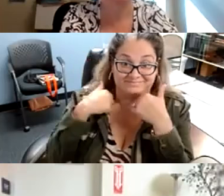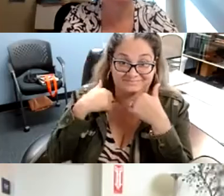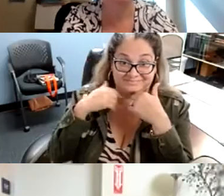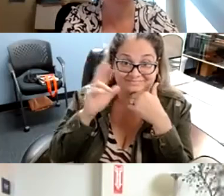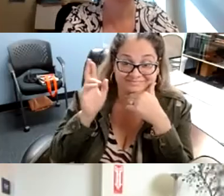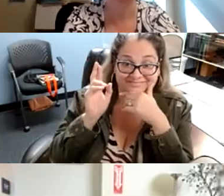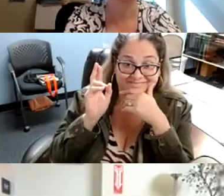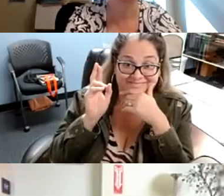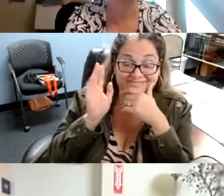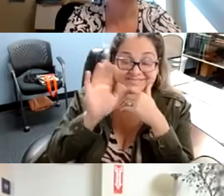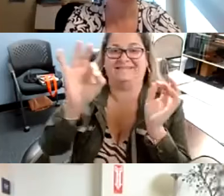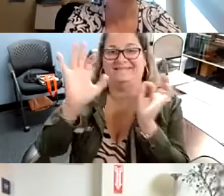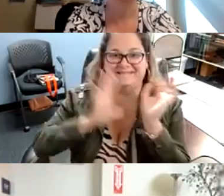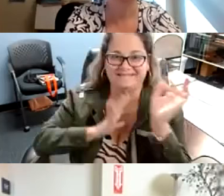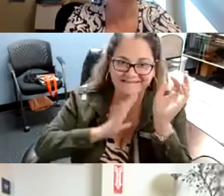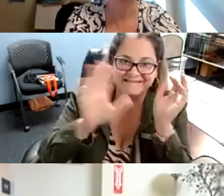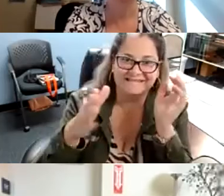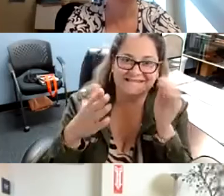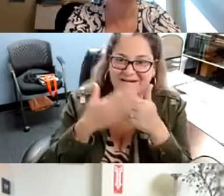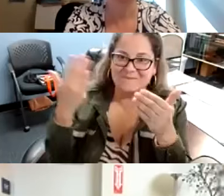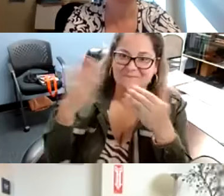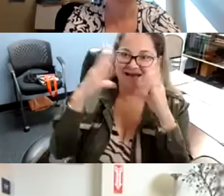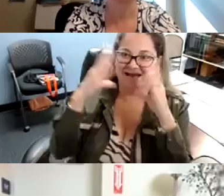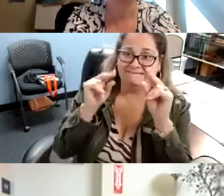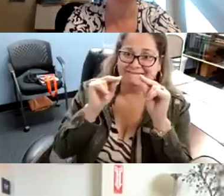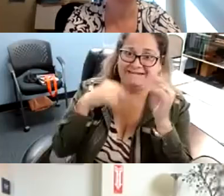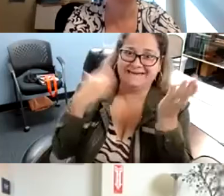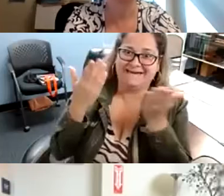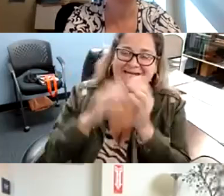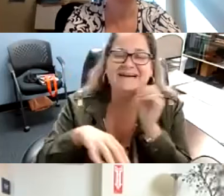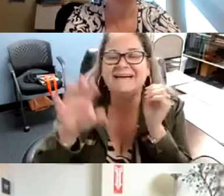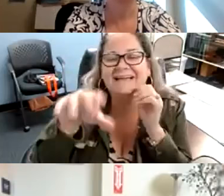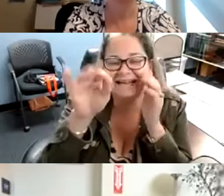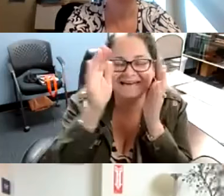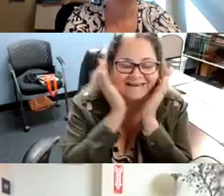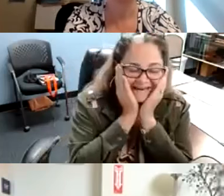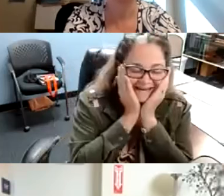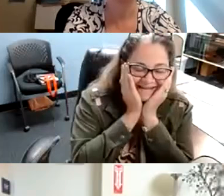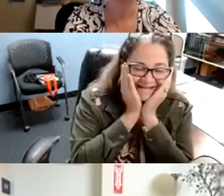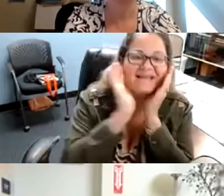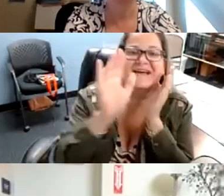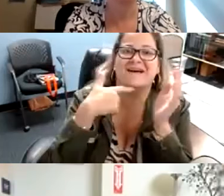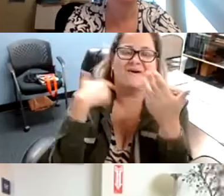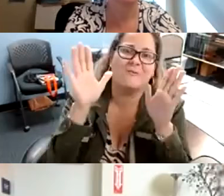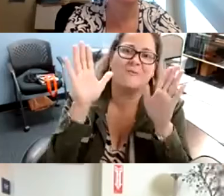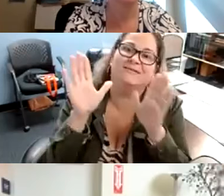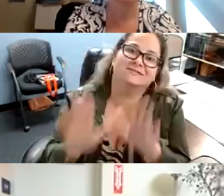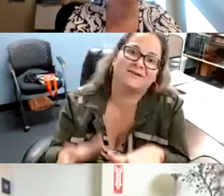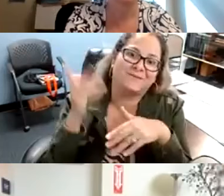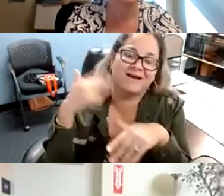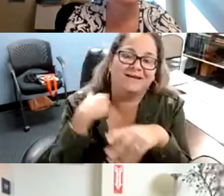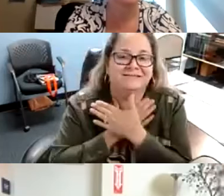Hi, this is Gloria. Hi. Hi. Yeah, hi. Okay, so yeah, so I just want to say thank you for letting me be